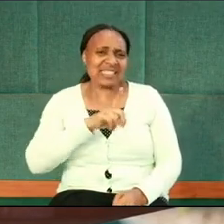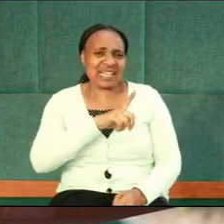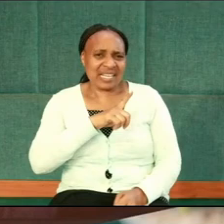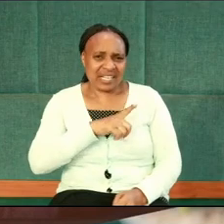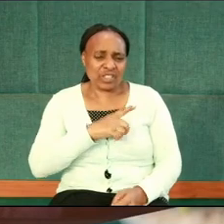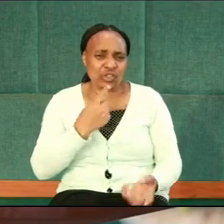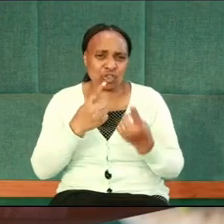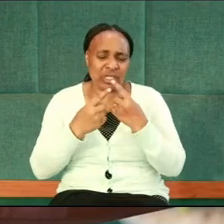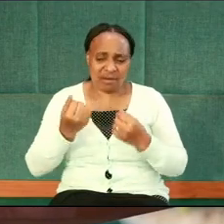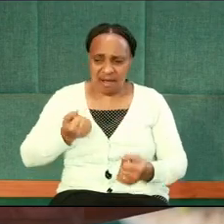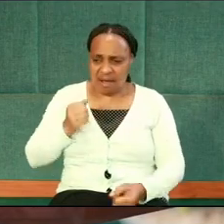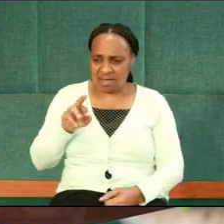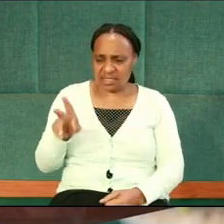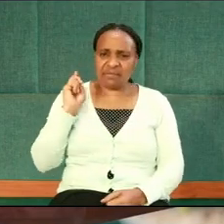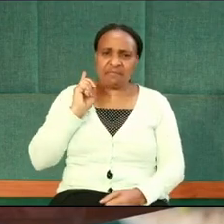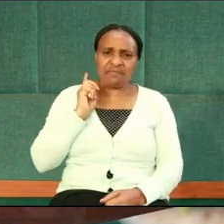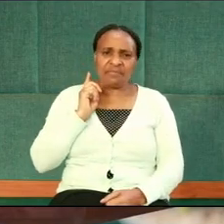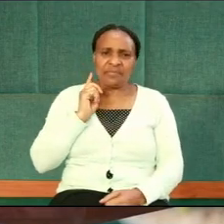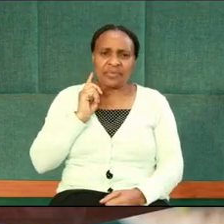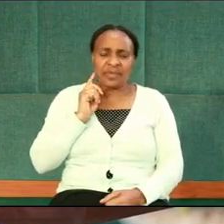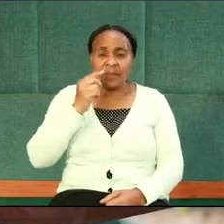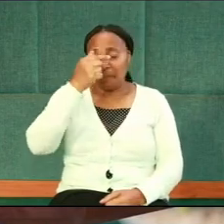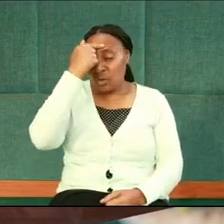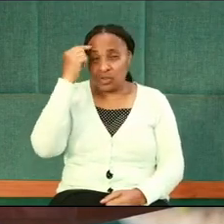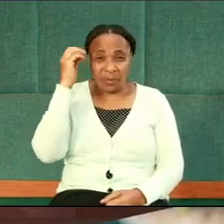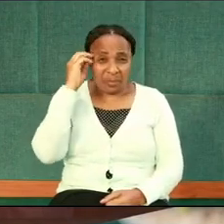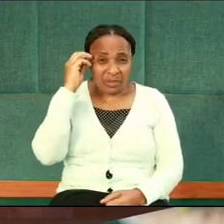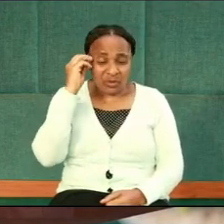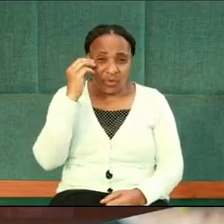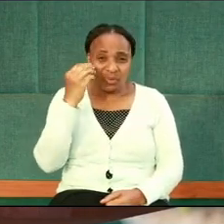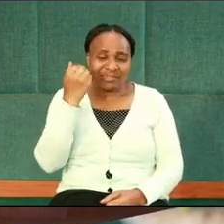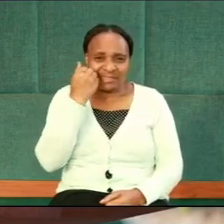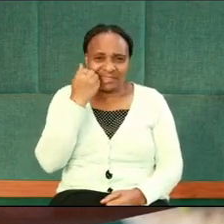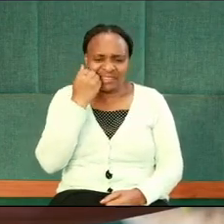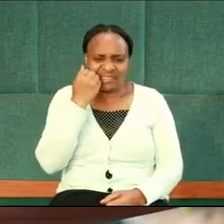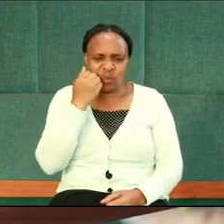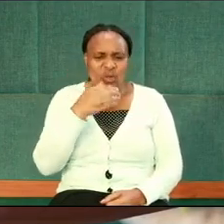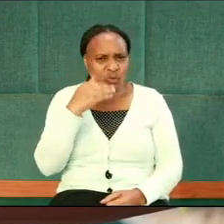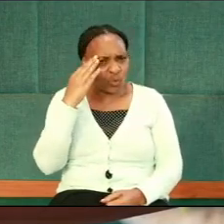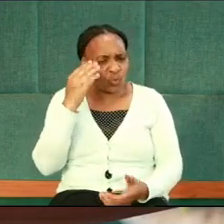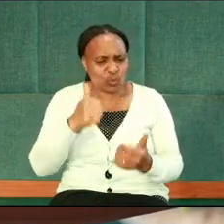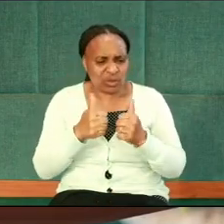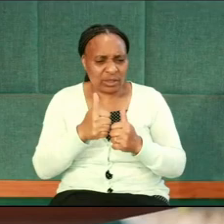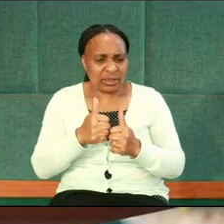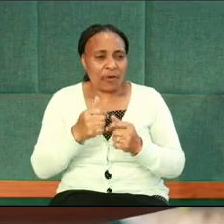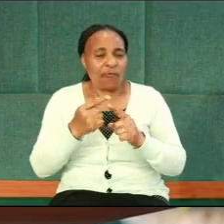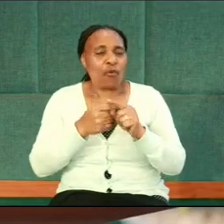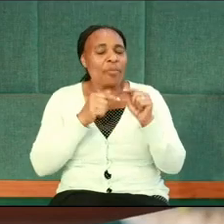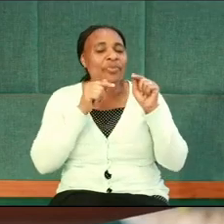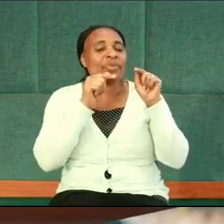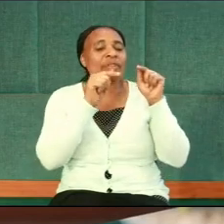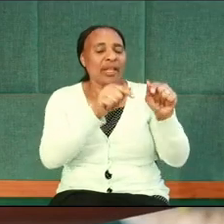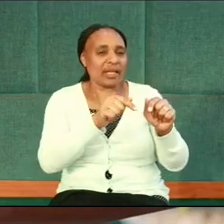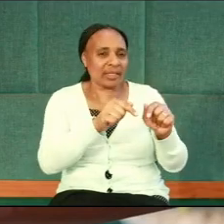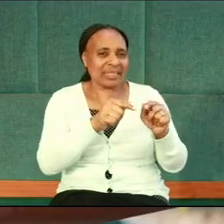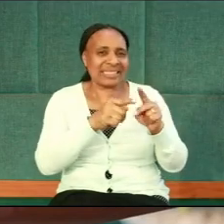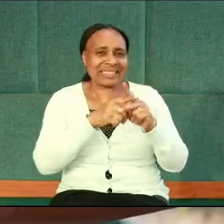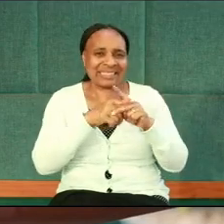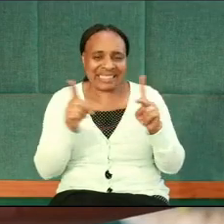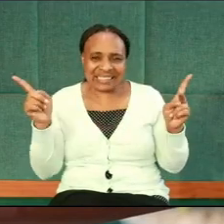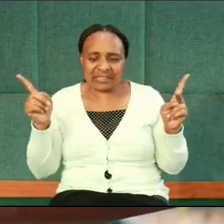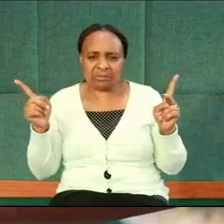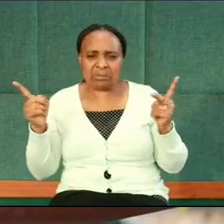talking in herself, the cause of mental illness. Now, which one is that? So from there, she started